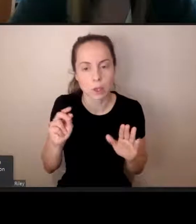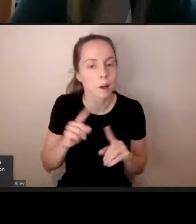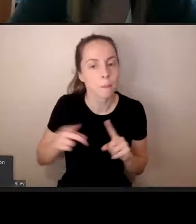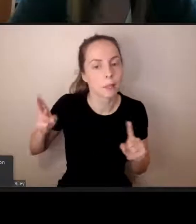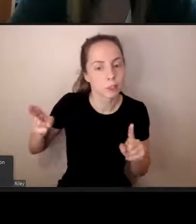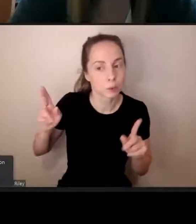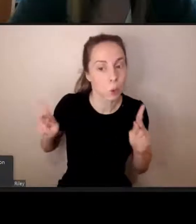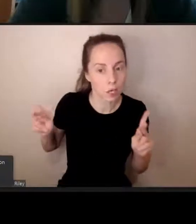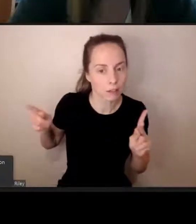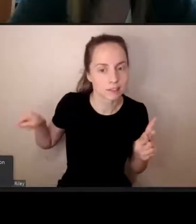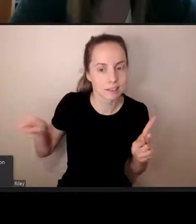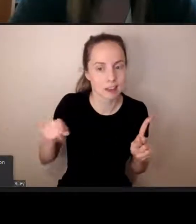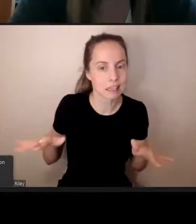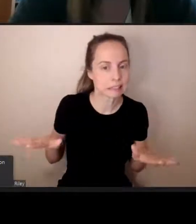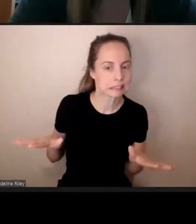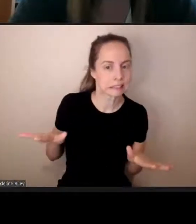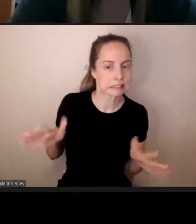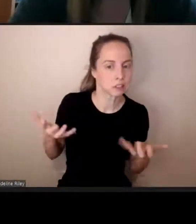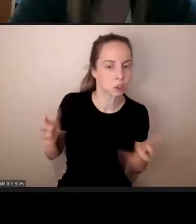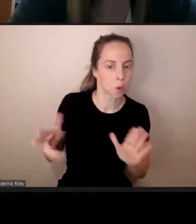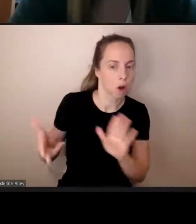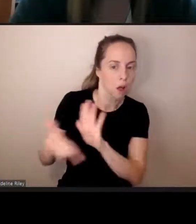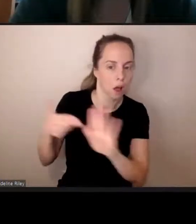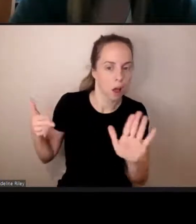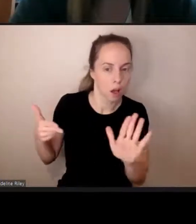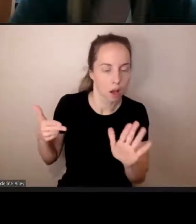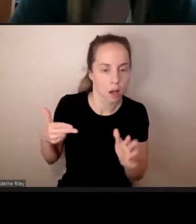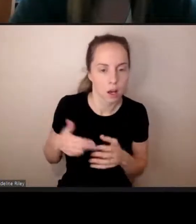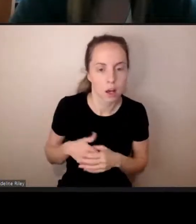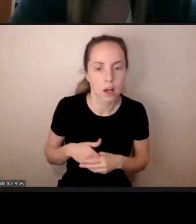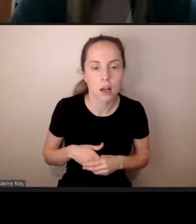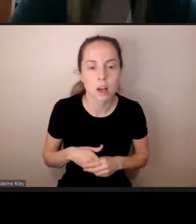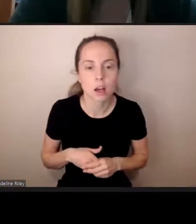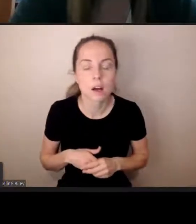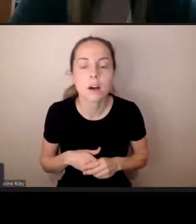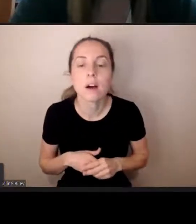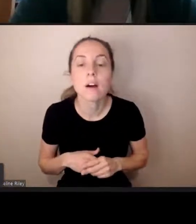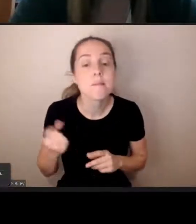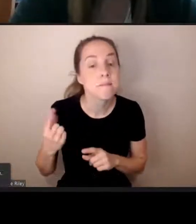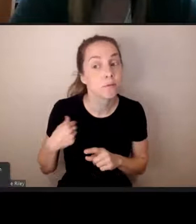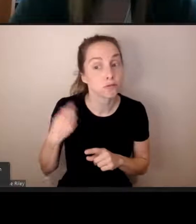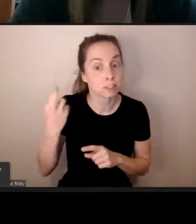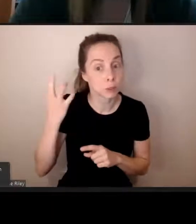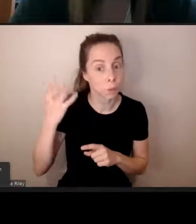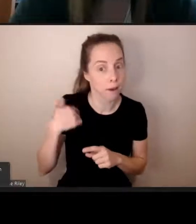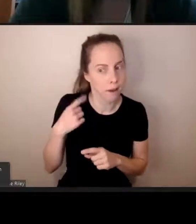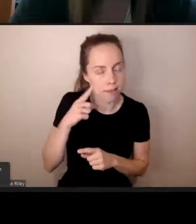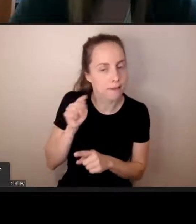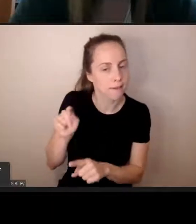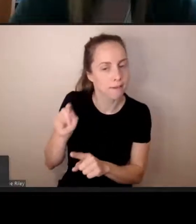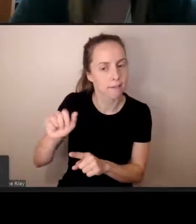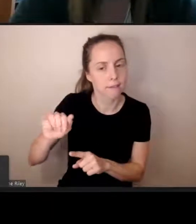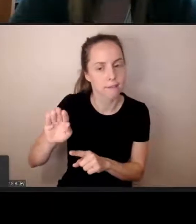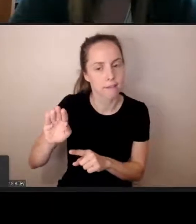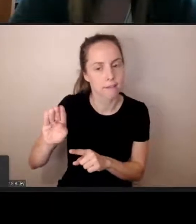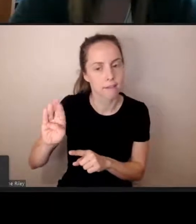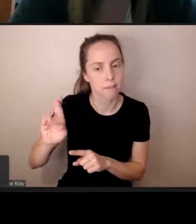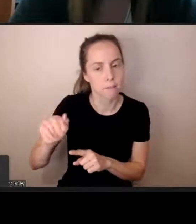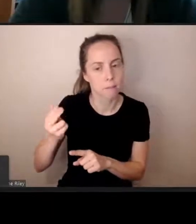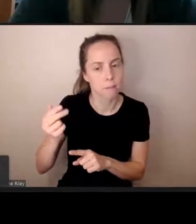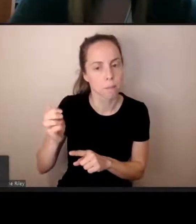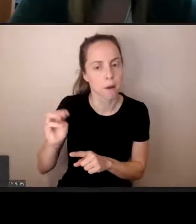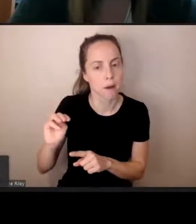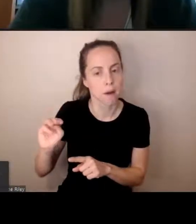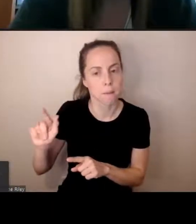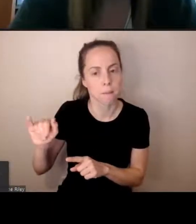is he talked about his melancholy or his depression, which he was somewhat open about, but he ran for